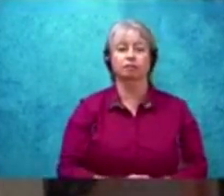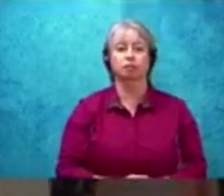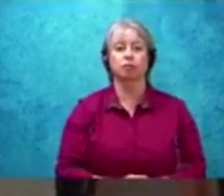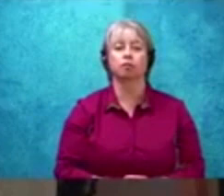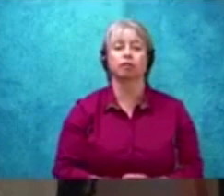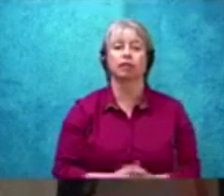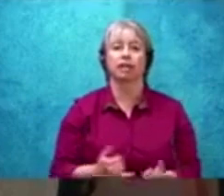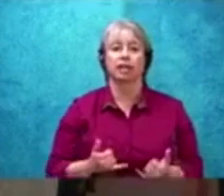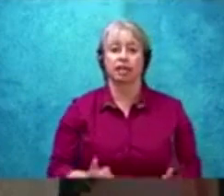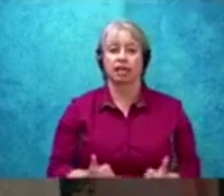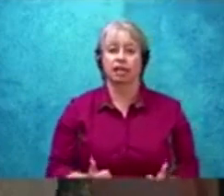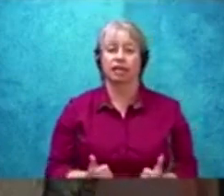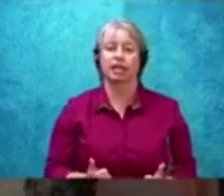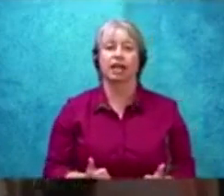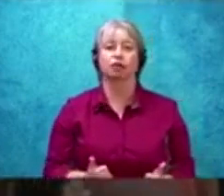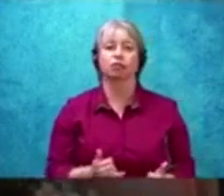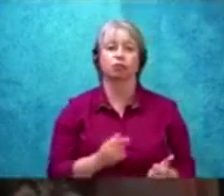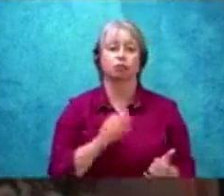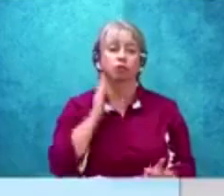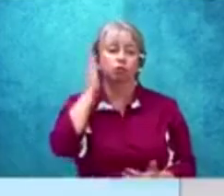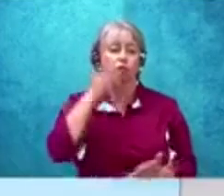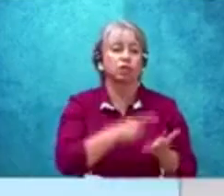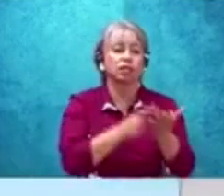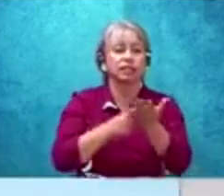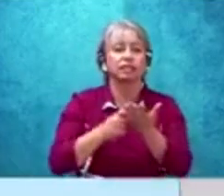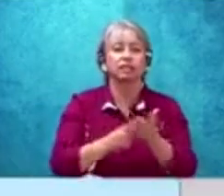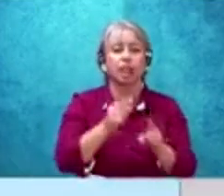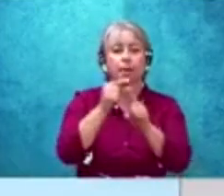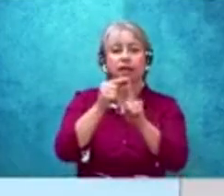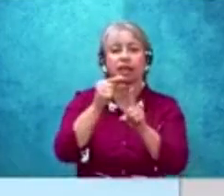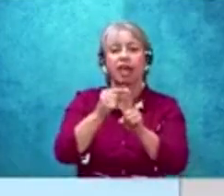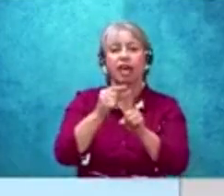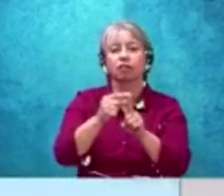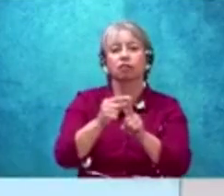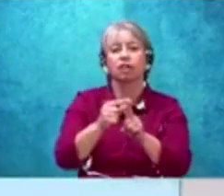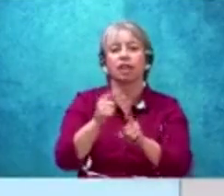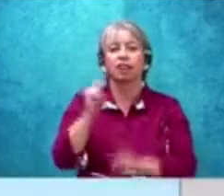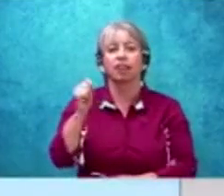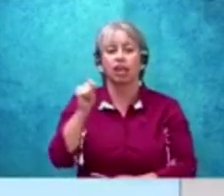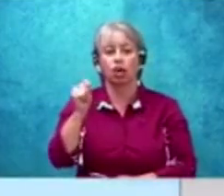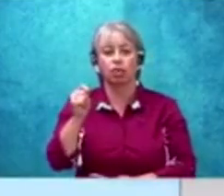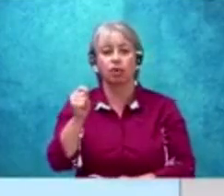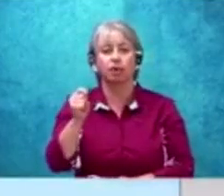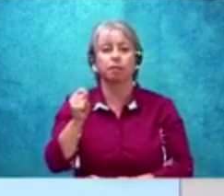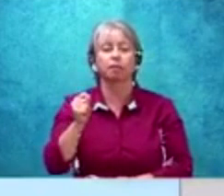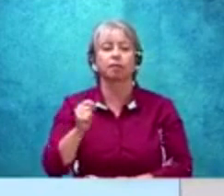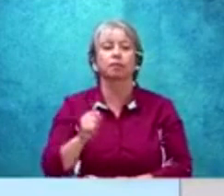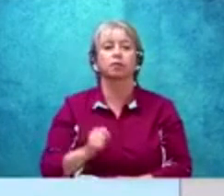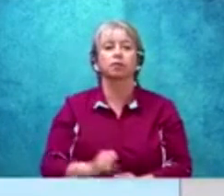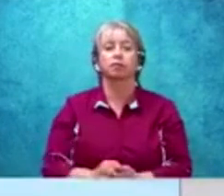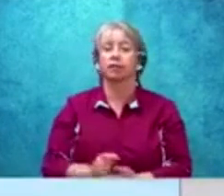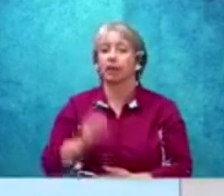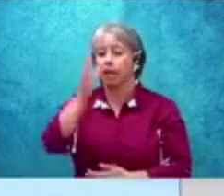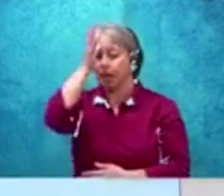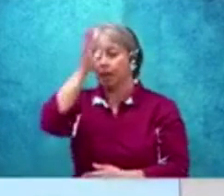Now we're going to talk about Pythagorean theorem. Pythagorean theorem is a theorem that this man